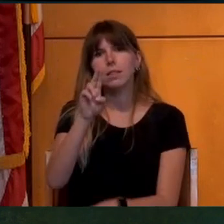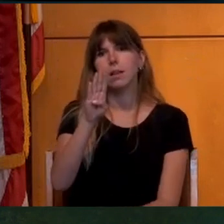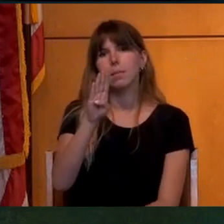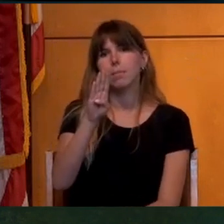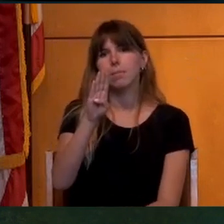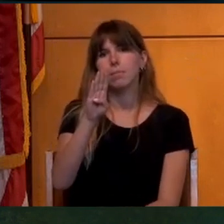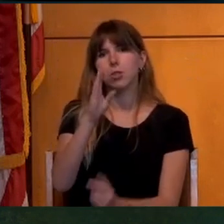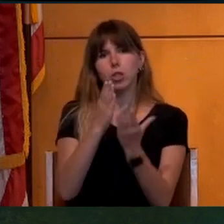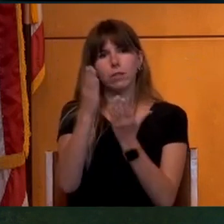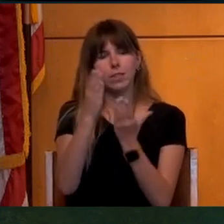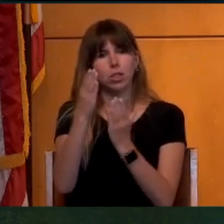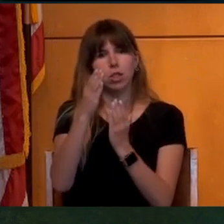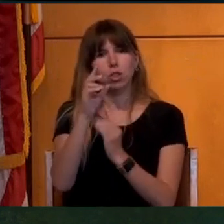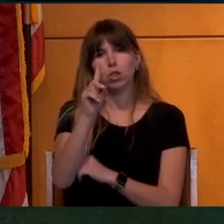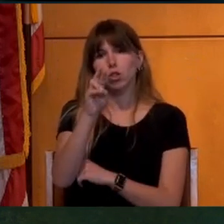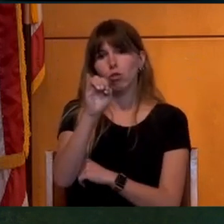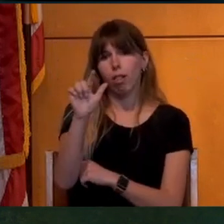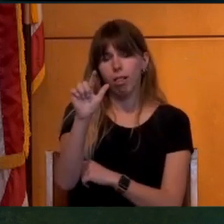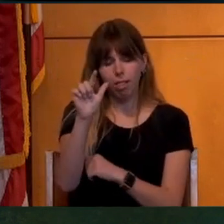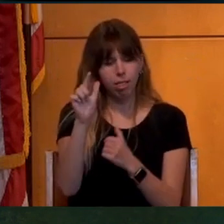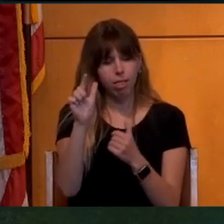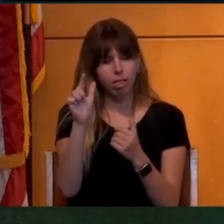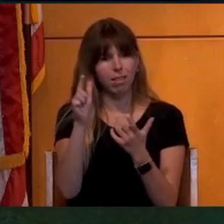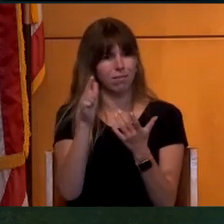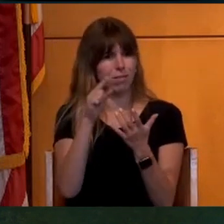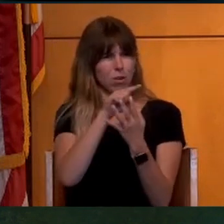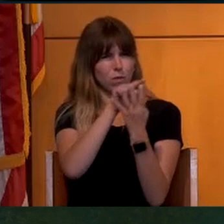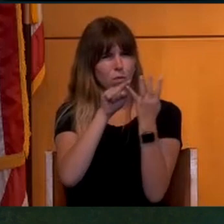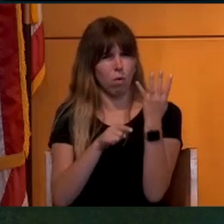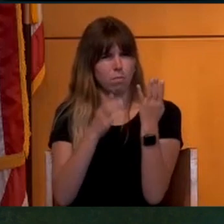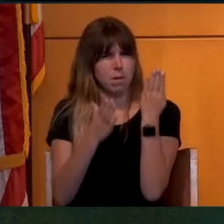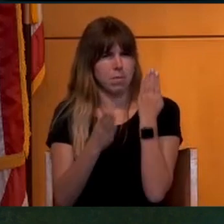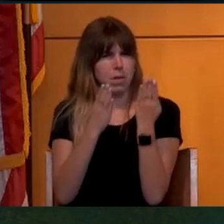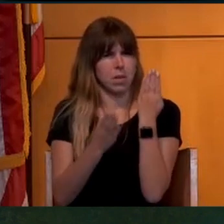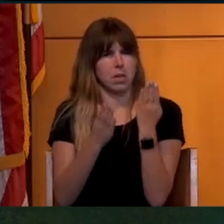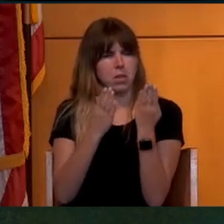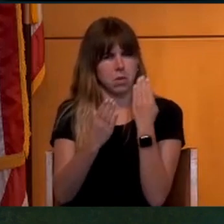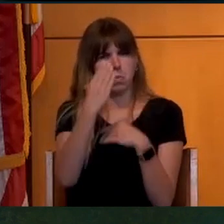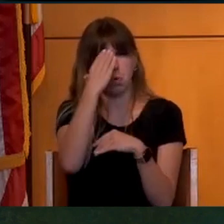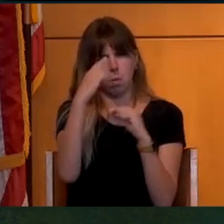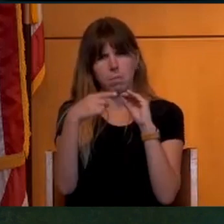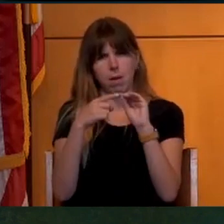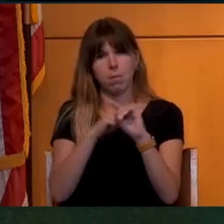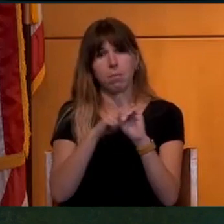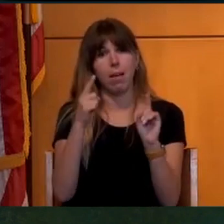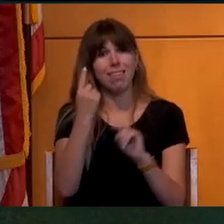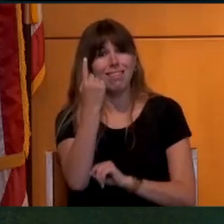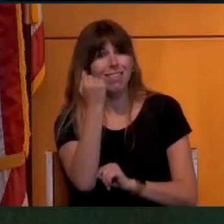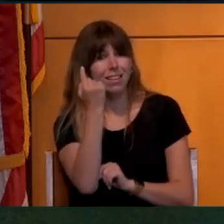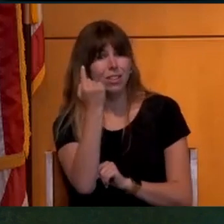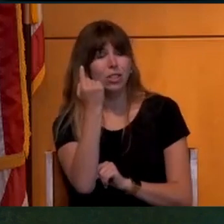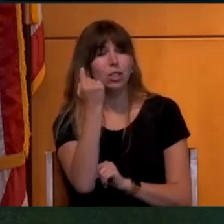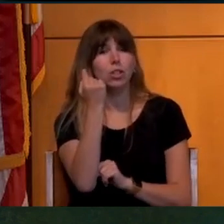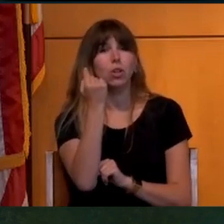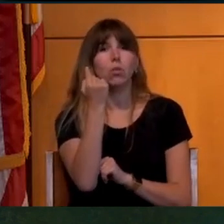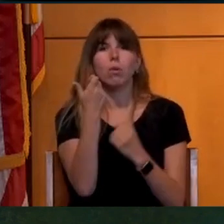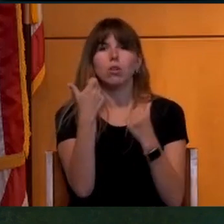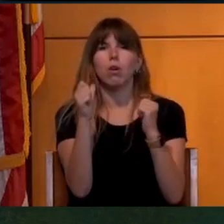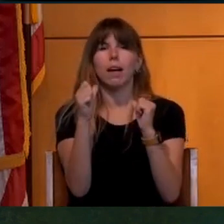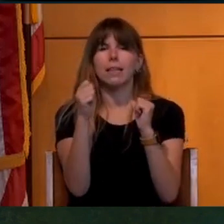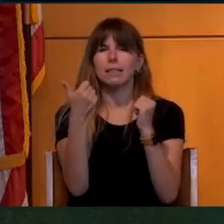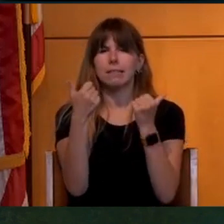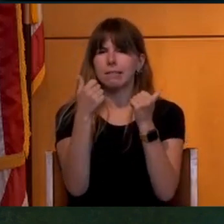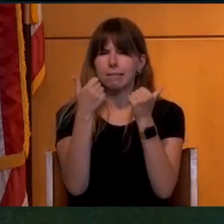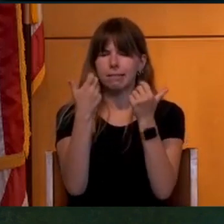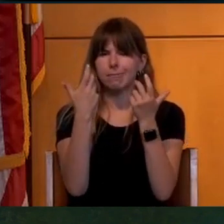drill, Trident. Those four you've probably heard about before, but what we've done over the last year is really look beyond those and see what else